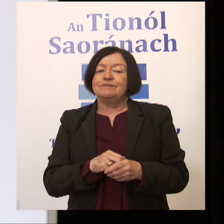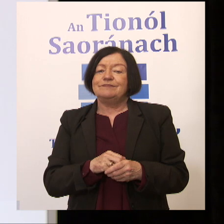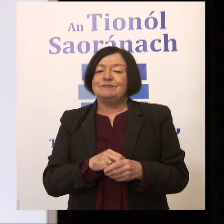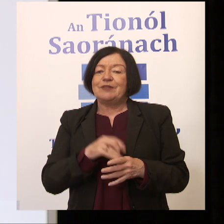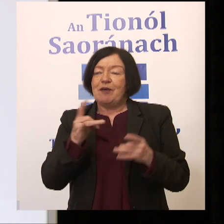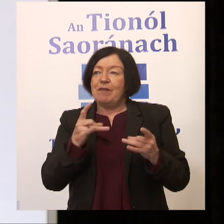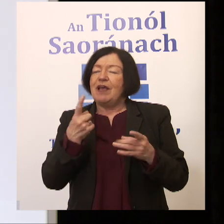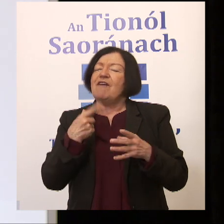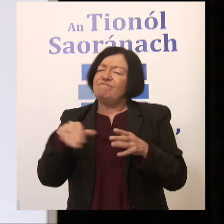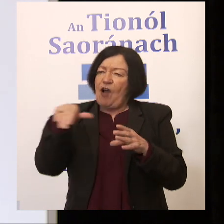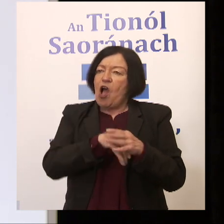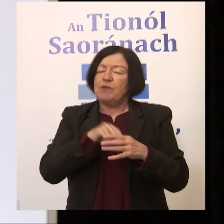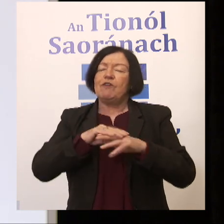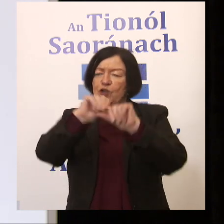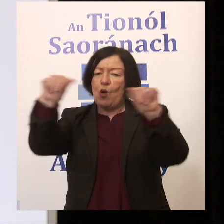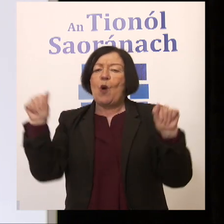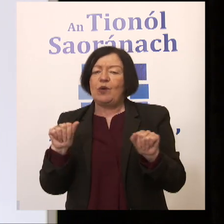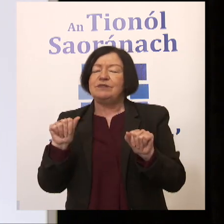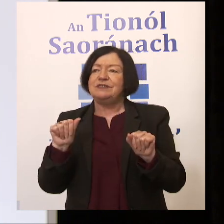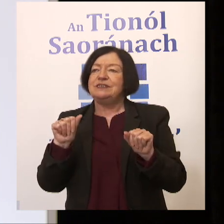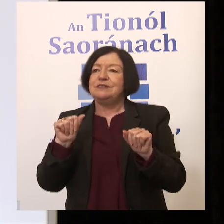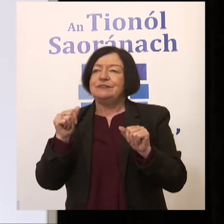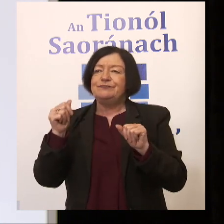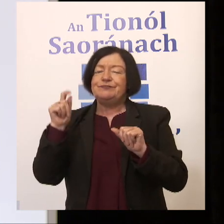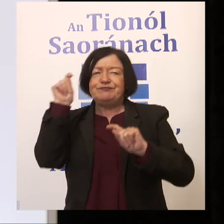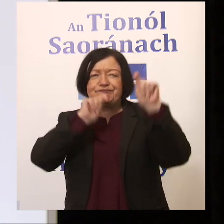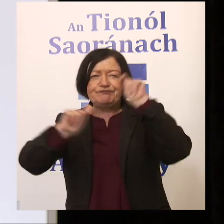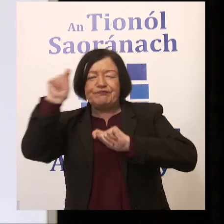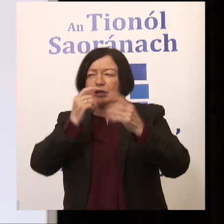make a contribution in terms of your own deliberations